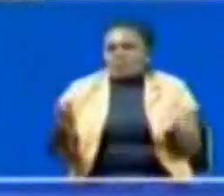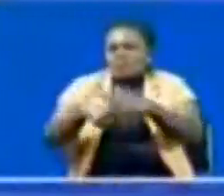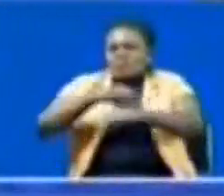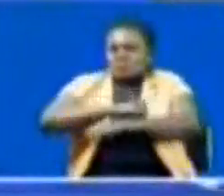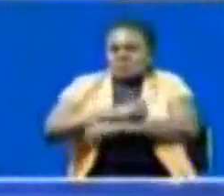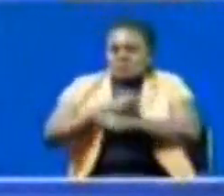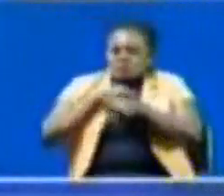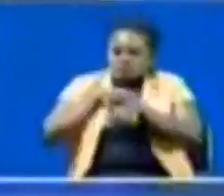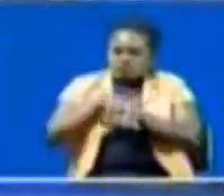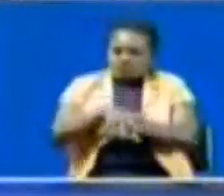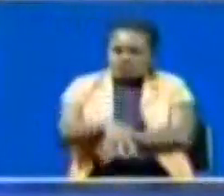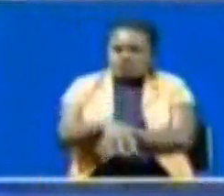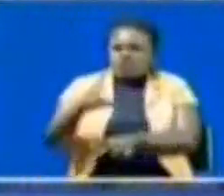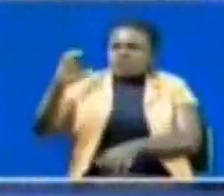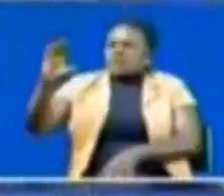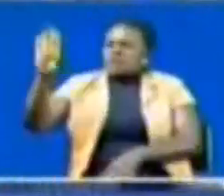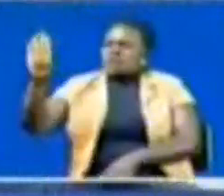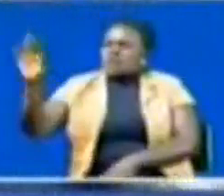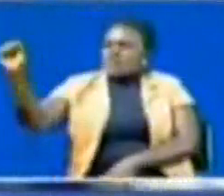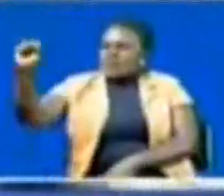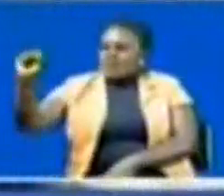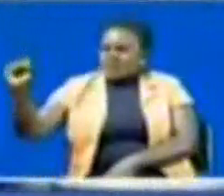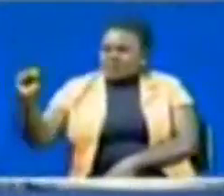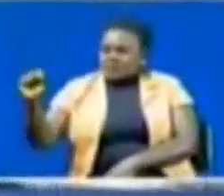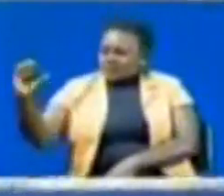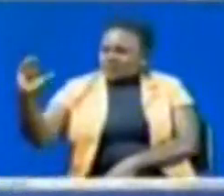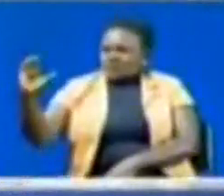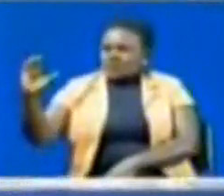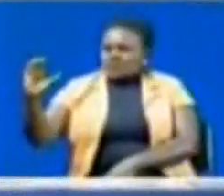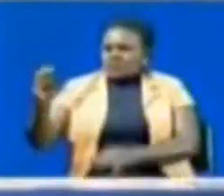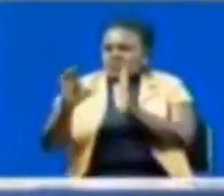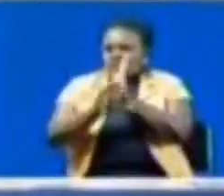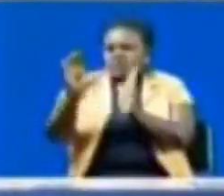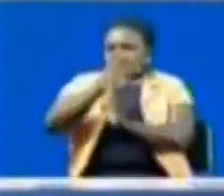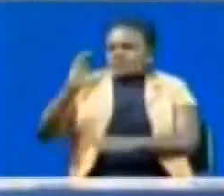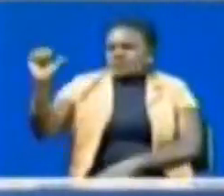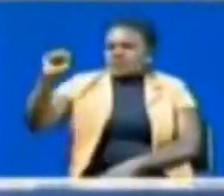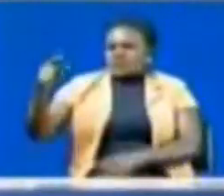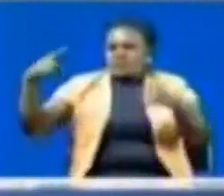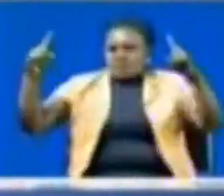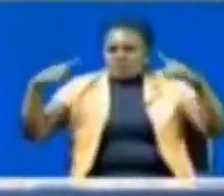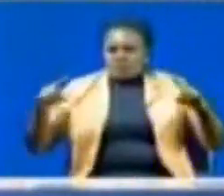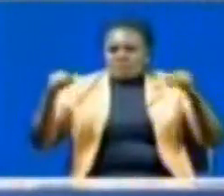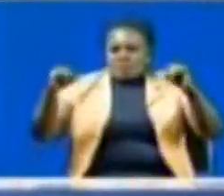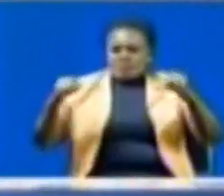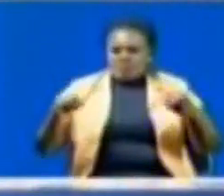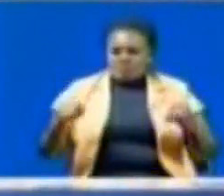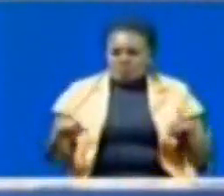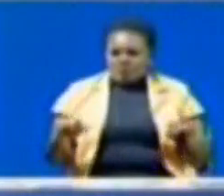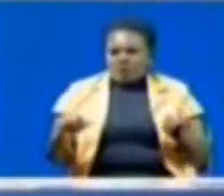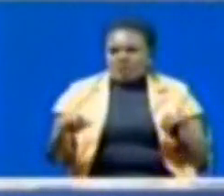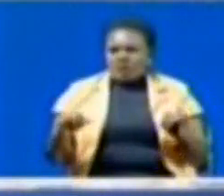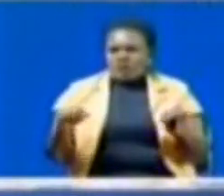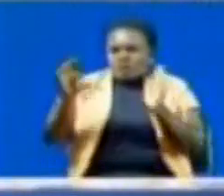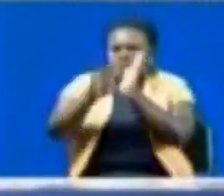which are aligned to the competency-based curriculum. Cabinet Secretary Amina Mohamed says the successful implementation of